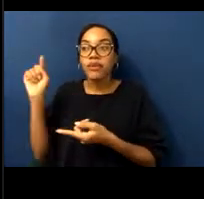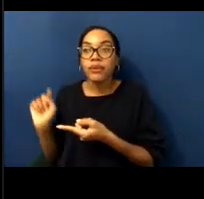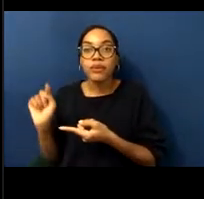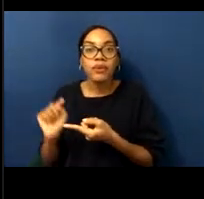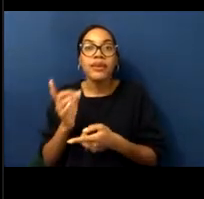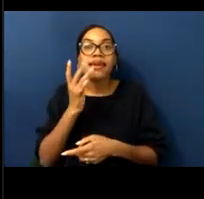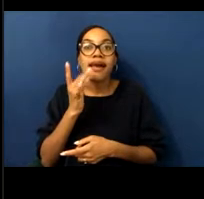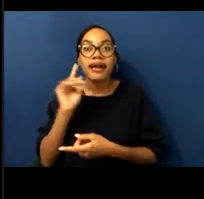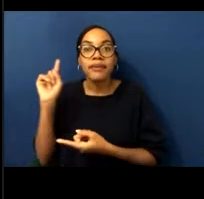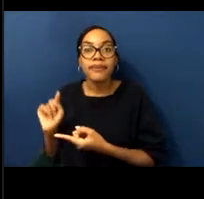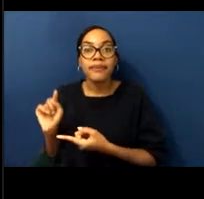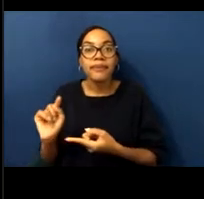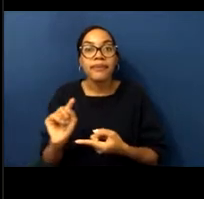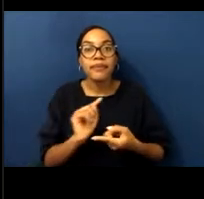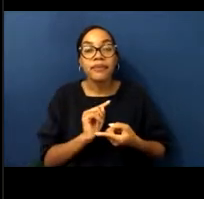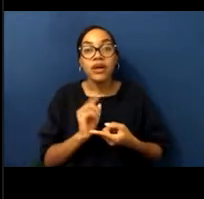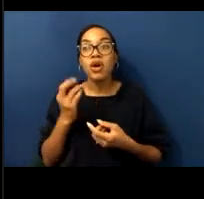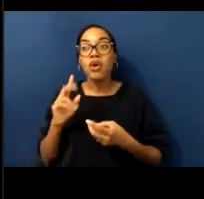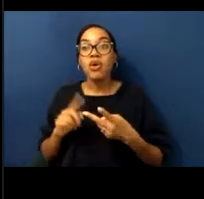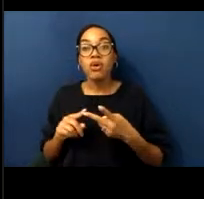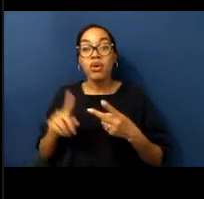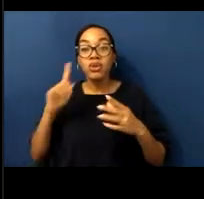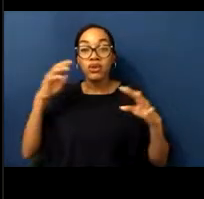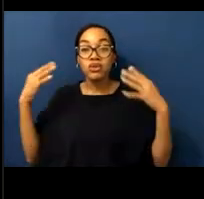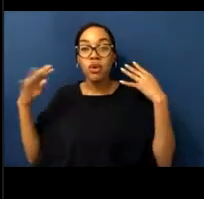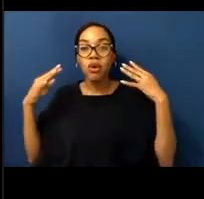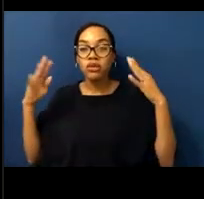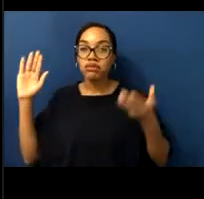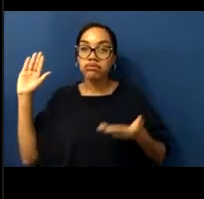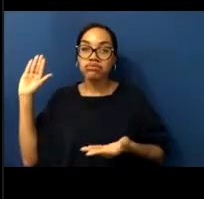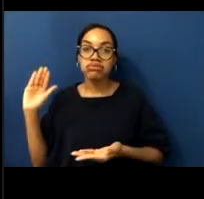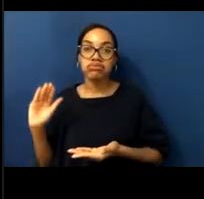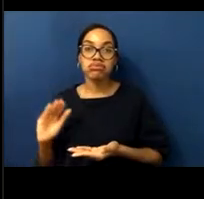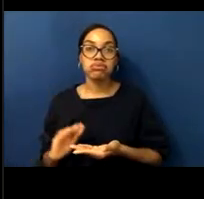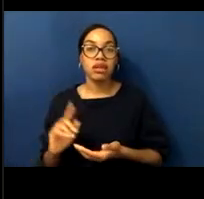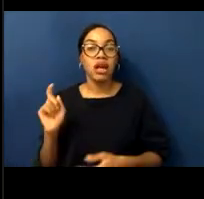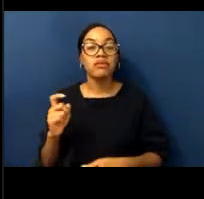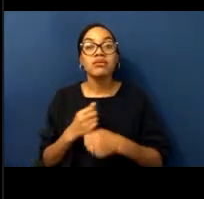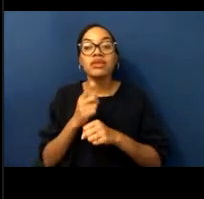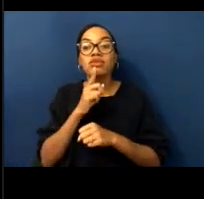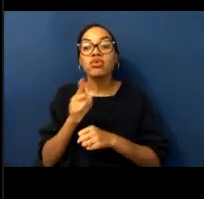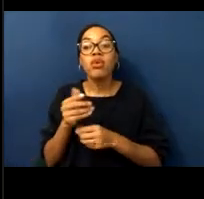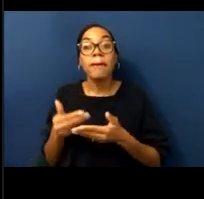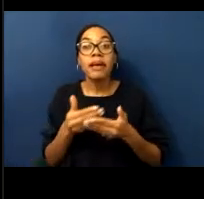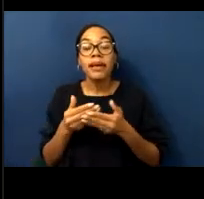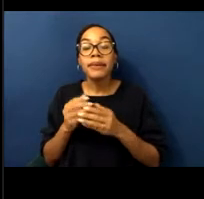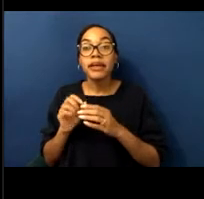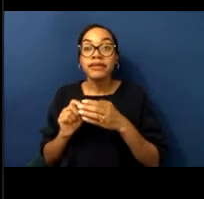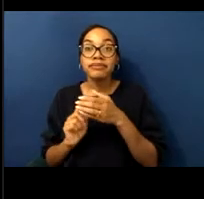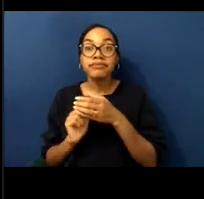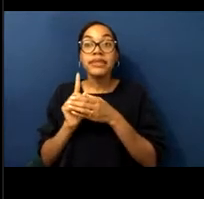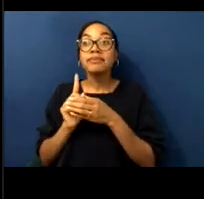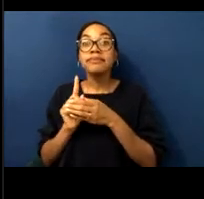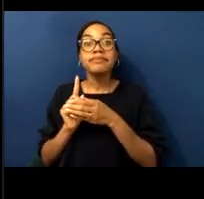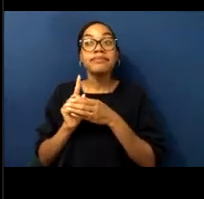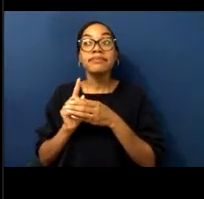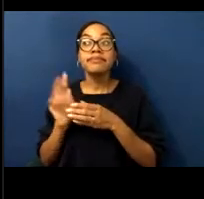sea turtles are hatched, they don't get confused by the lights of homes and go the wrong way, go toward the road or, you